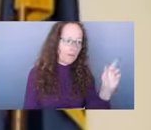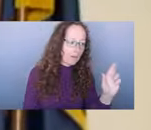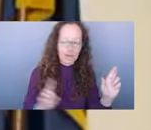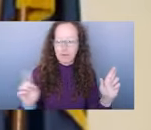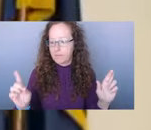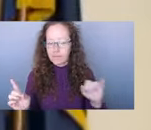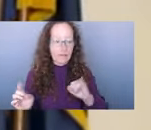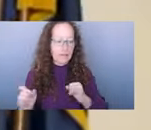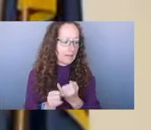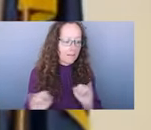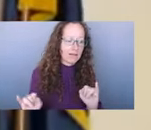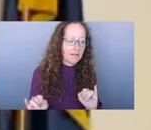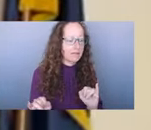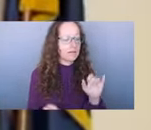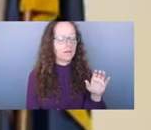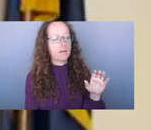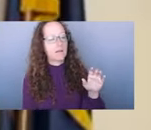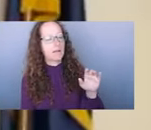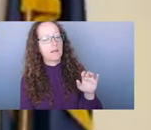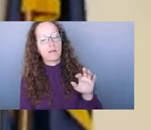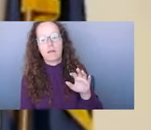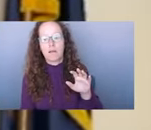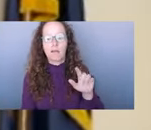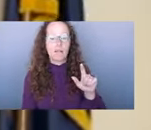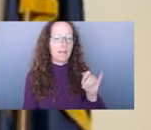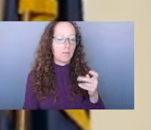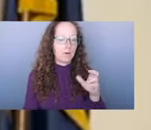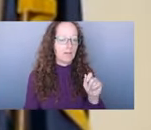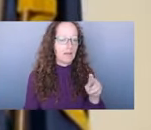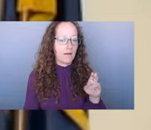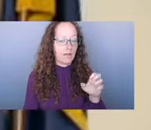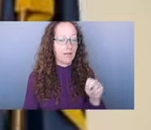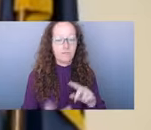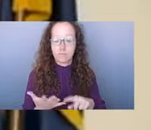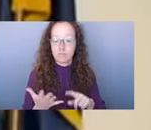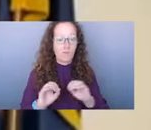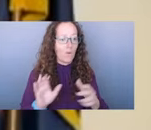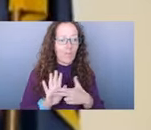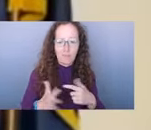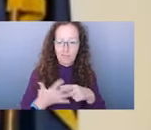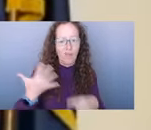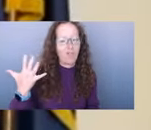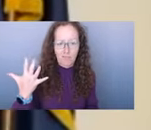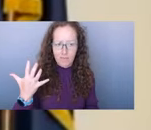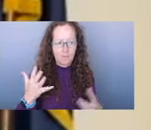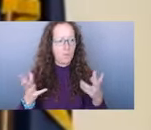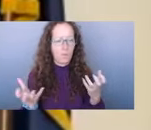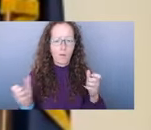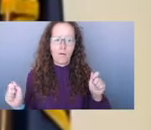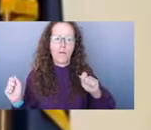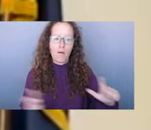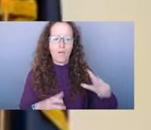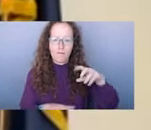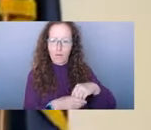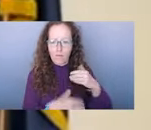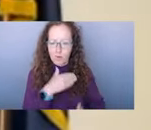no labels now, involved in the process. Really, the election process is one of community, right? So we as Maricopa County,